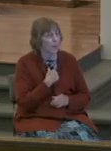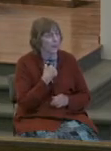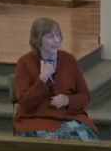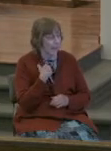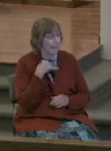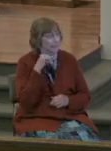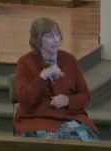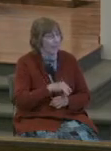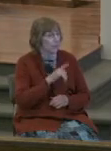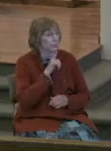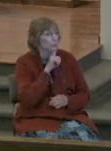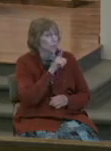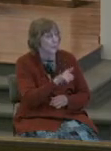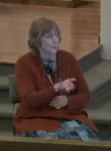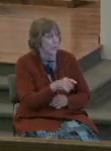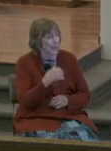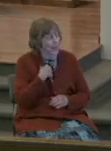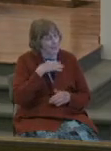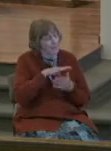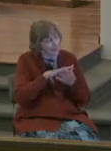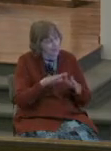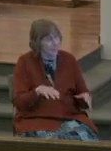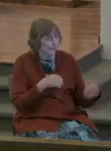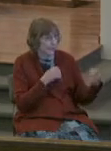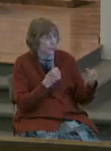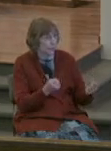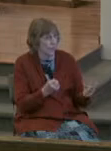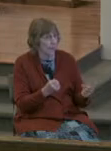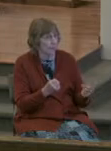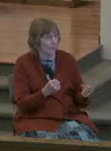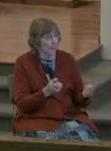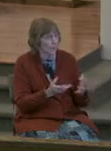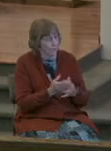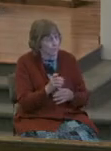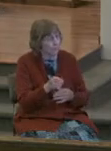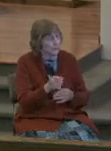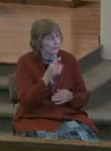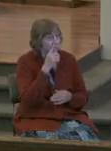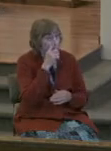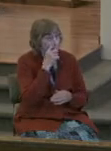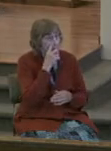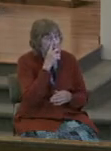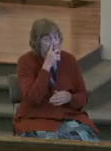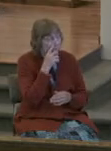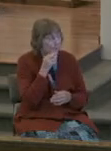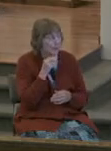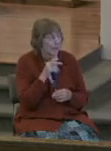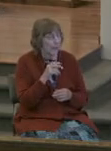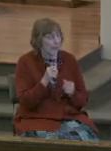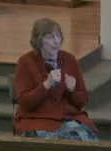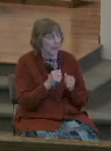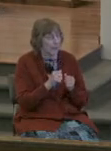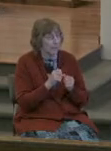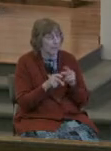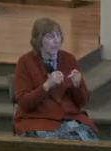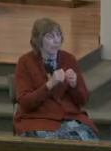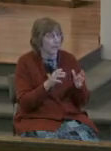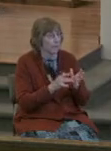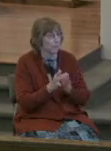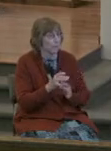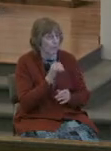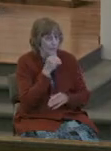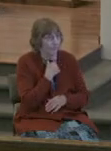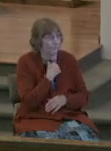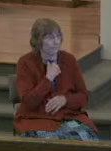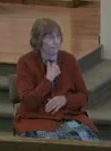that assurance and we can have that peace and that strength through times of need. But people without Christ, they don't have that. And that's why they turn to